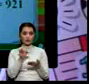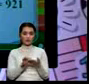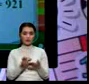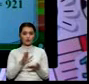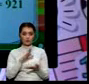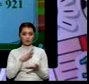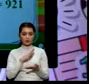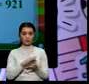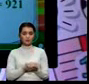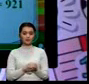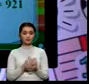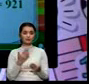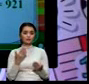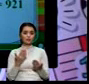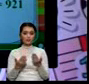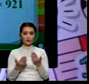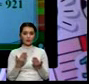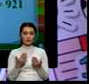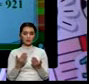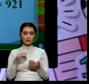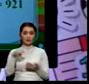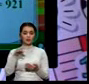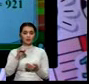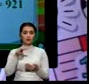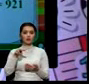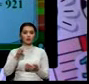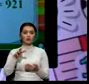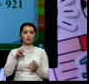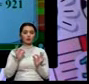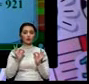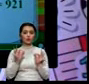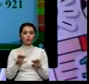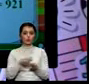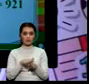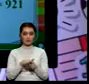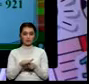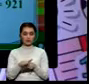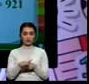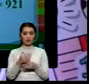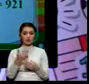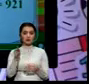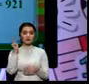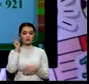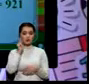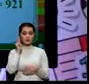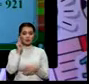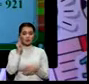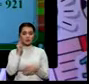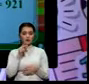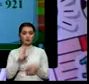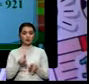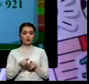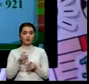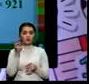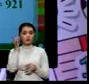bo'ldimi? Agar tenglamani to'g'ri bajargan bo'lsangiz, demak siz darslarni yaxshi